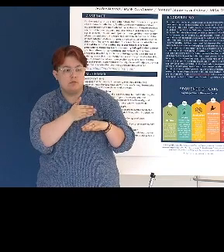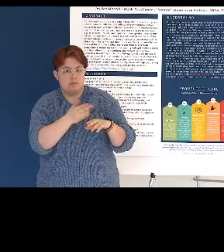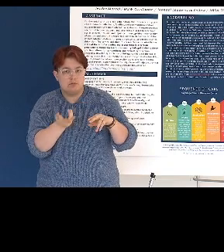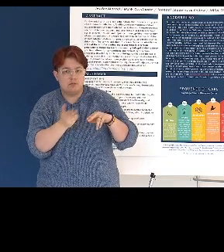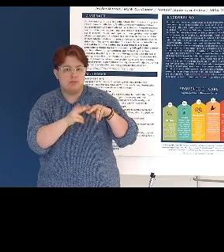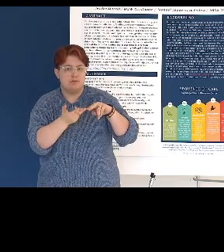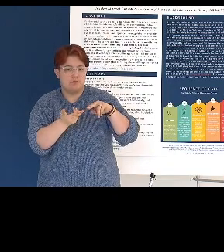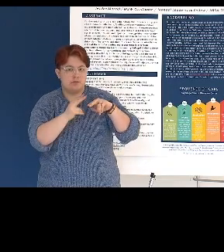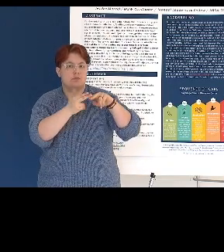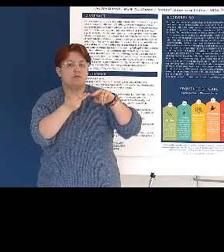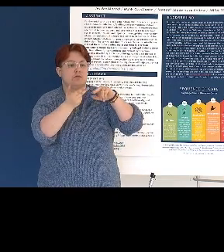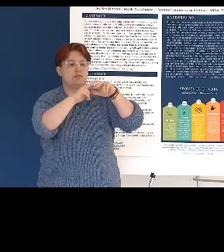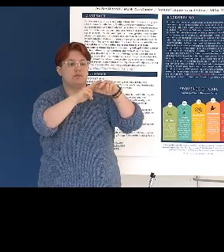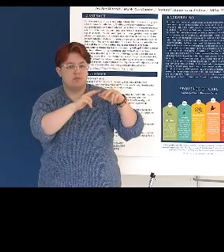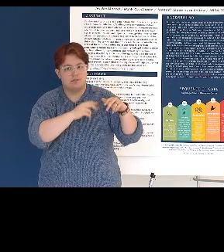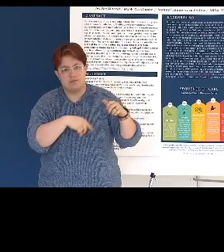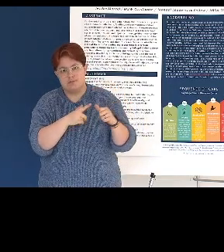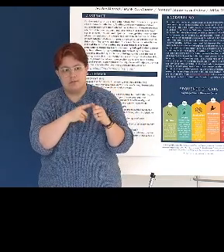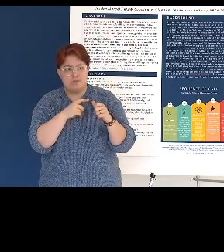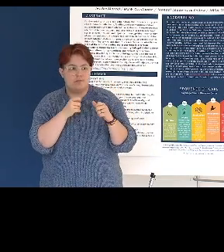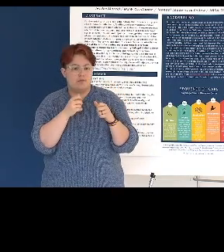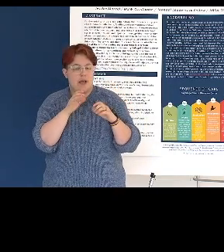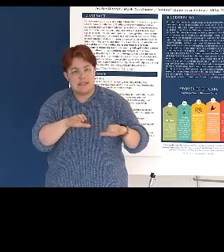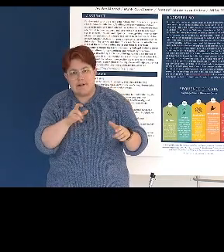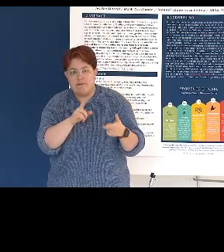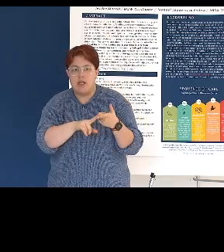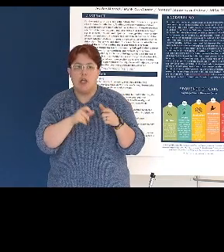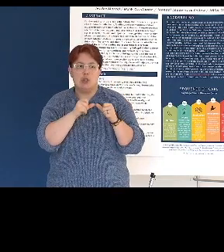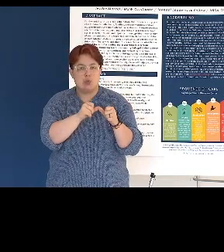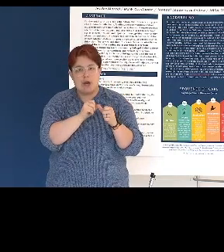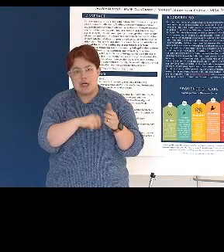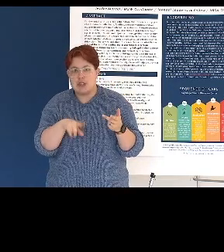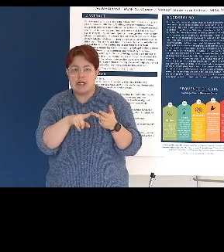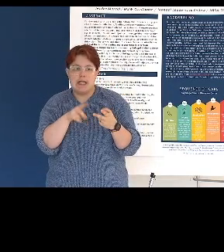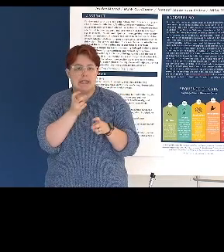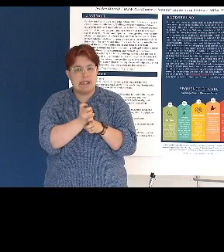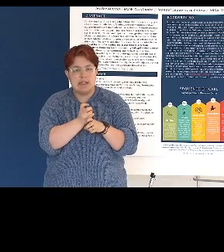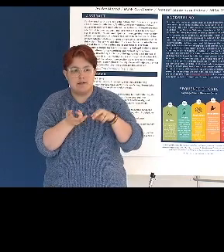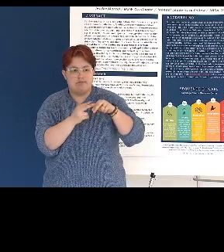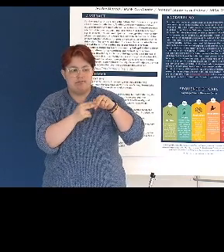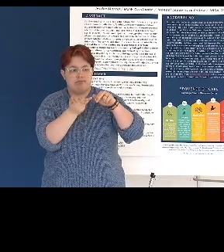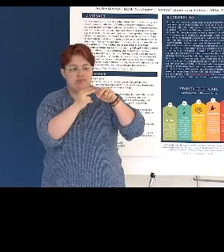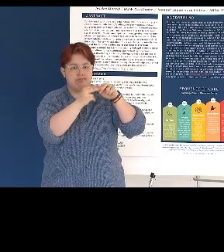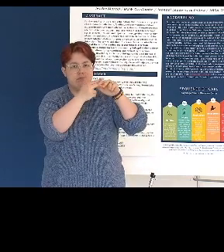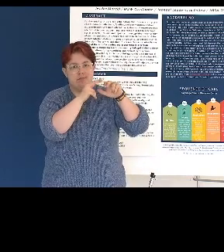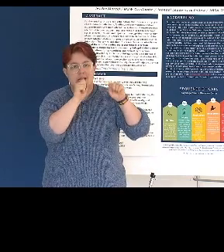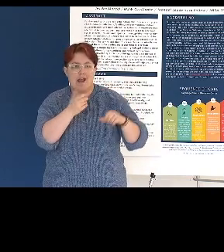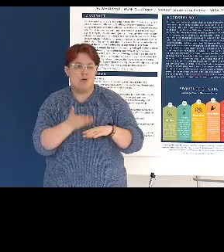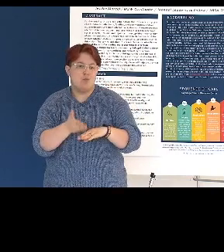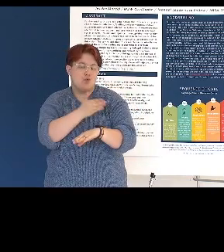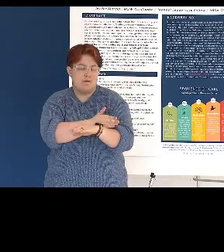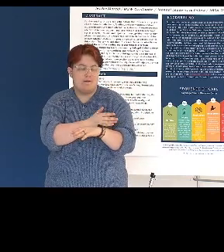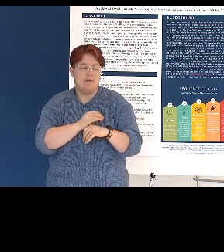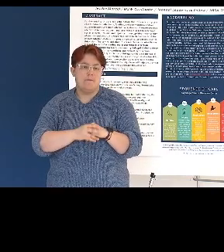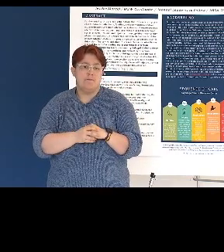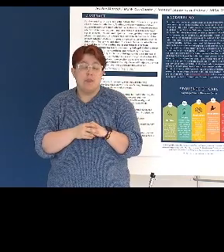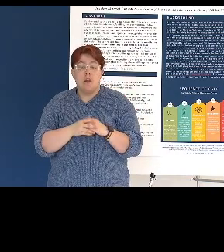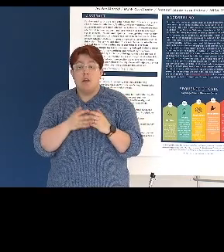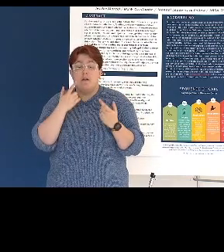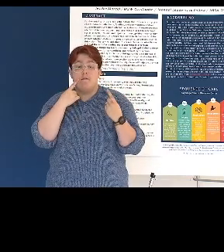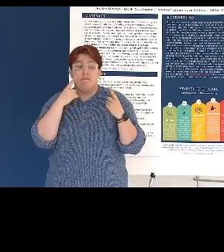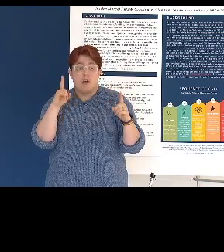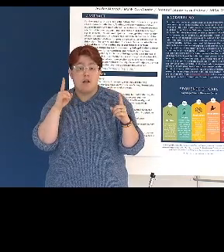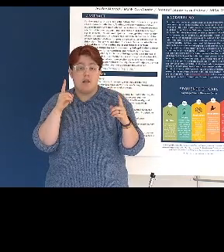and intensity over time to improve outcomes. Finally, sequencing of physical activity might also